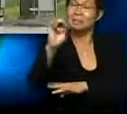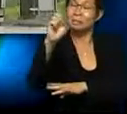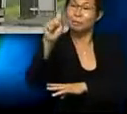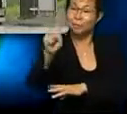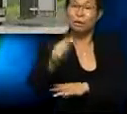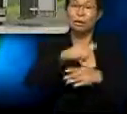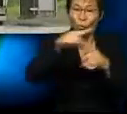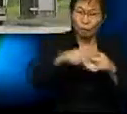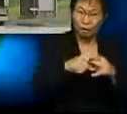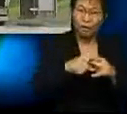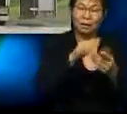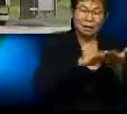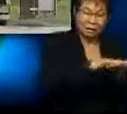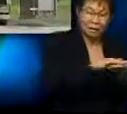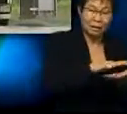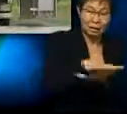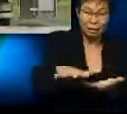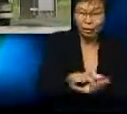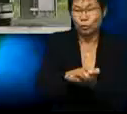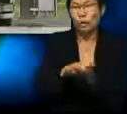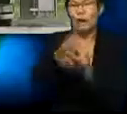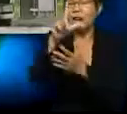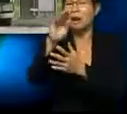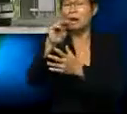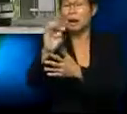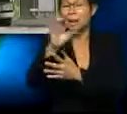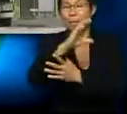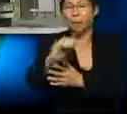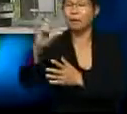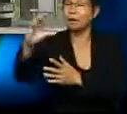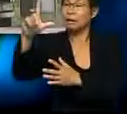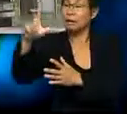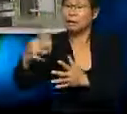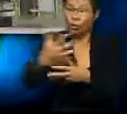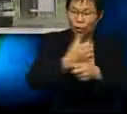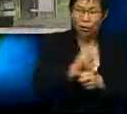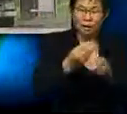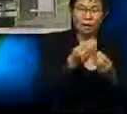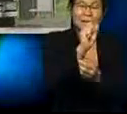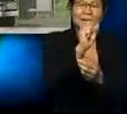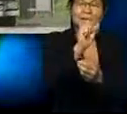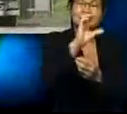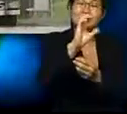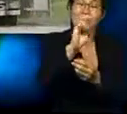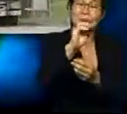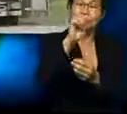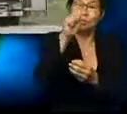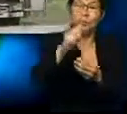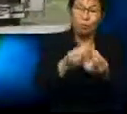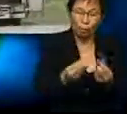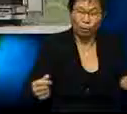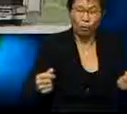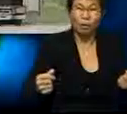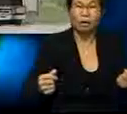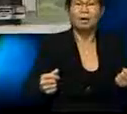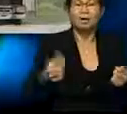is mixed with lime and clay, we get cement powder that is of a higher and better